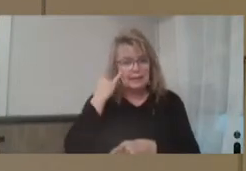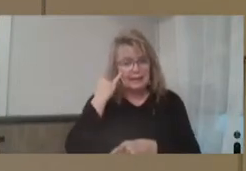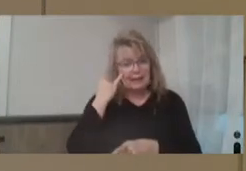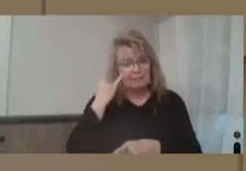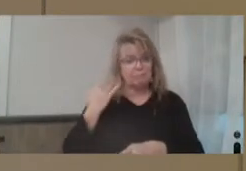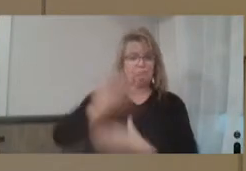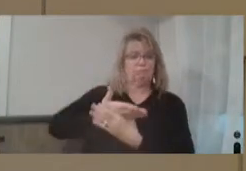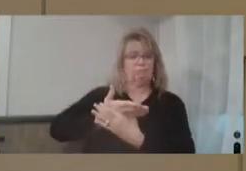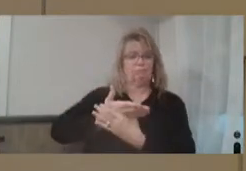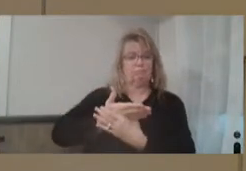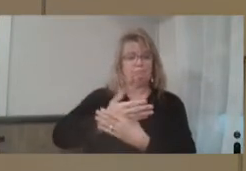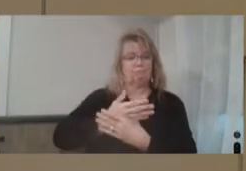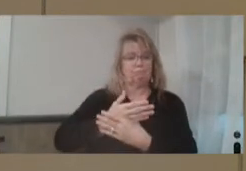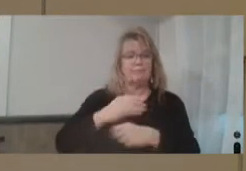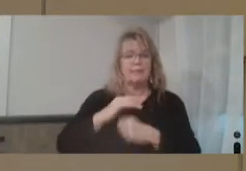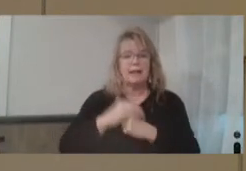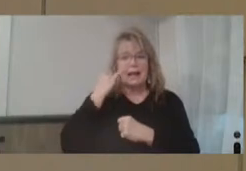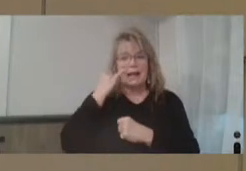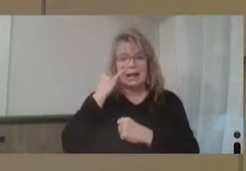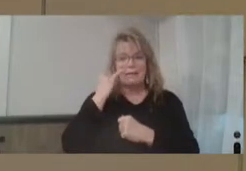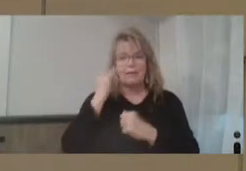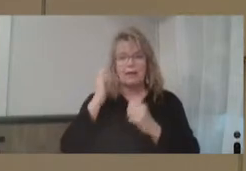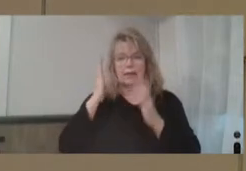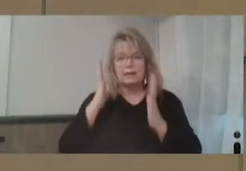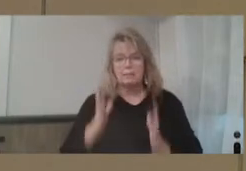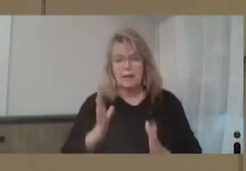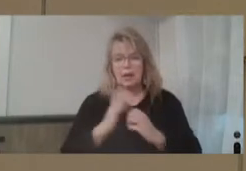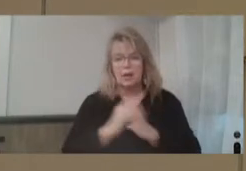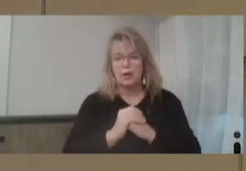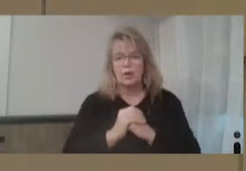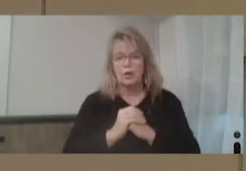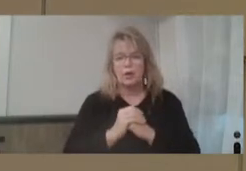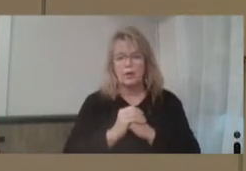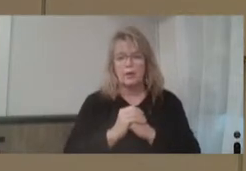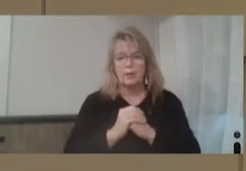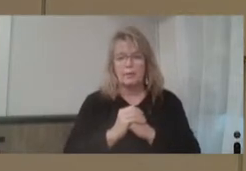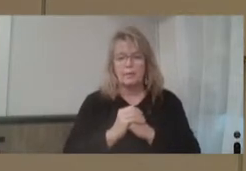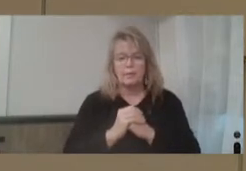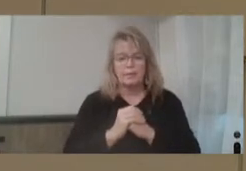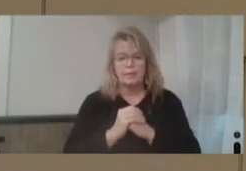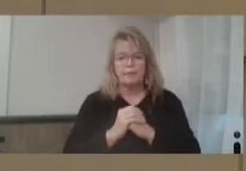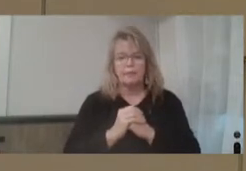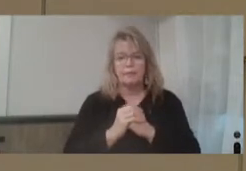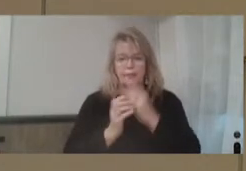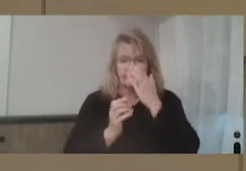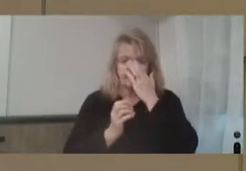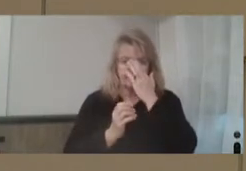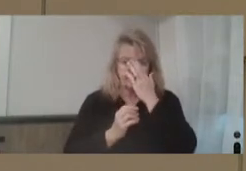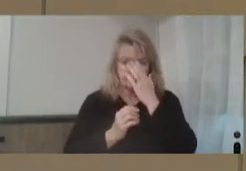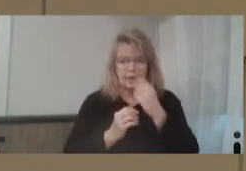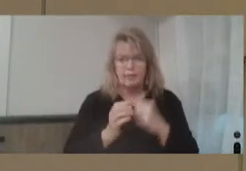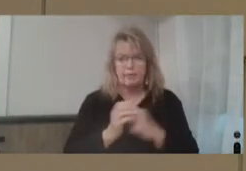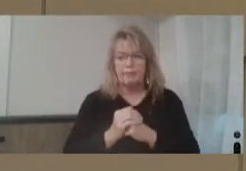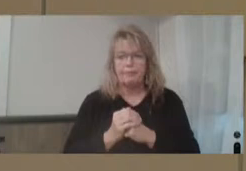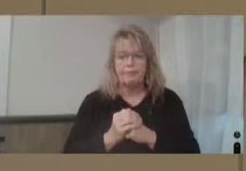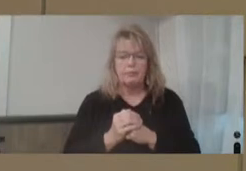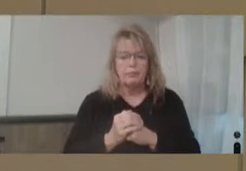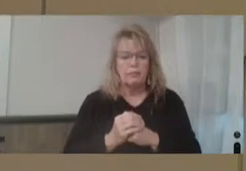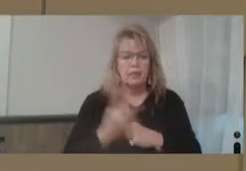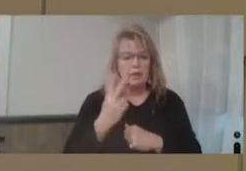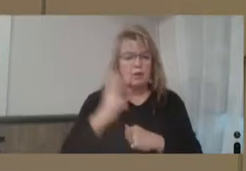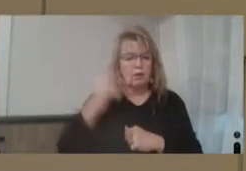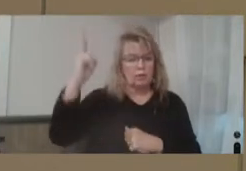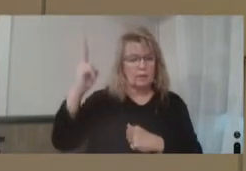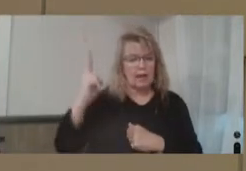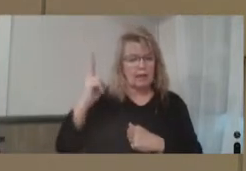disruptions. So if the speaker that's down at our podiums, we have two, they come down the stairs, please be careful as you walk down there.